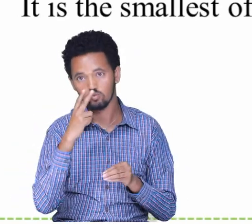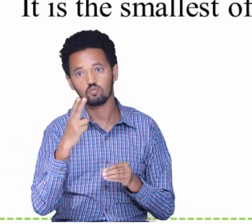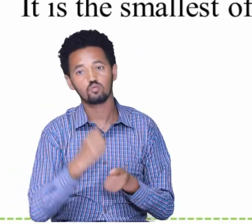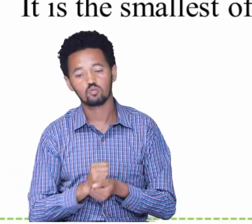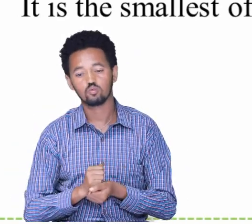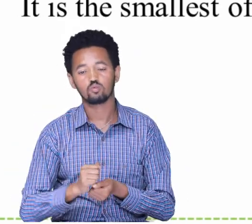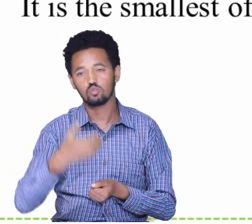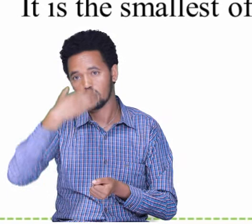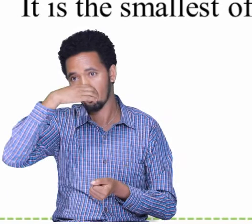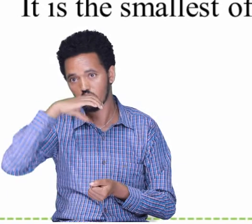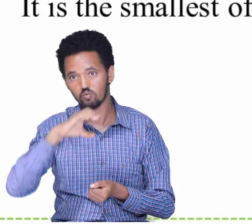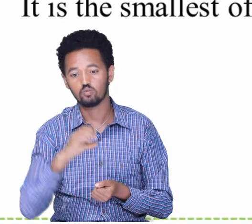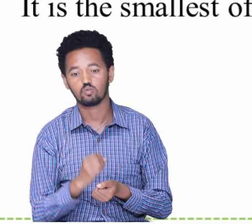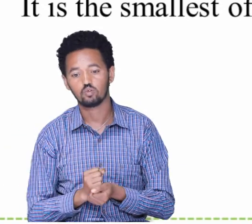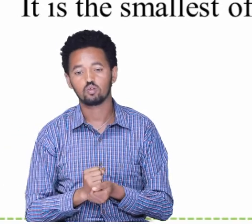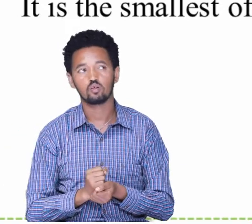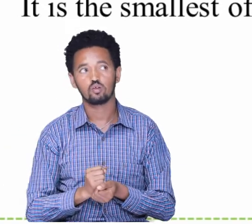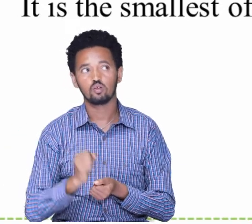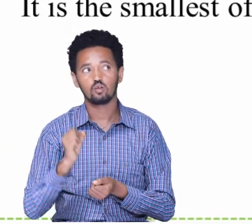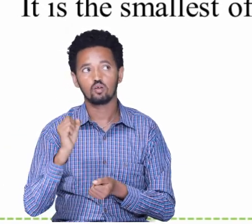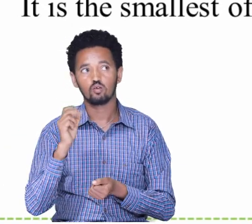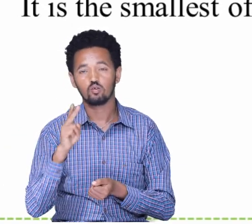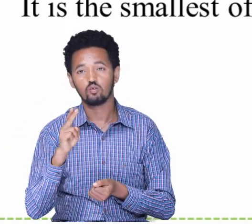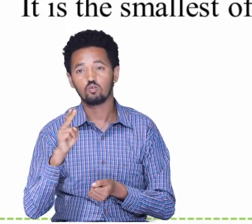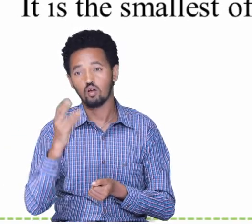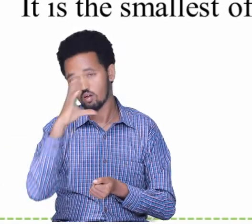temperate continental climate.